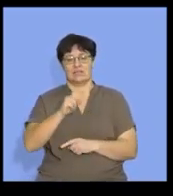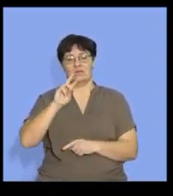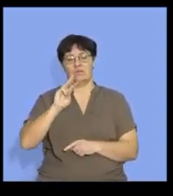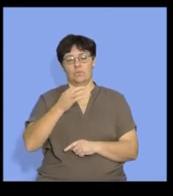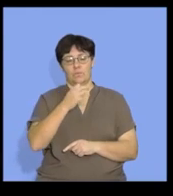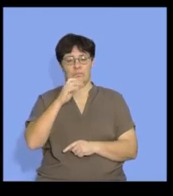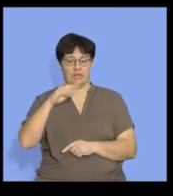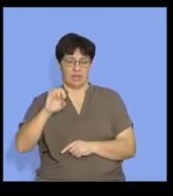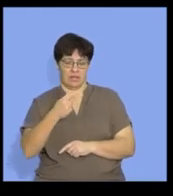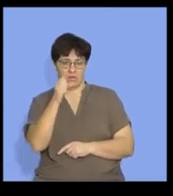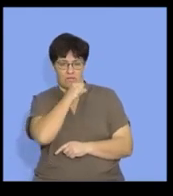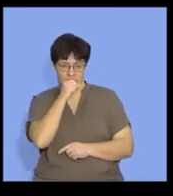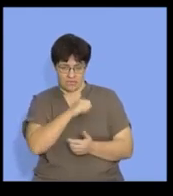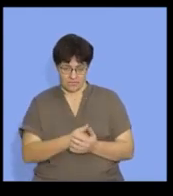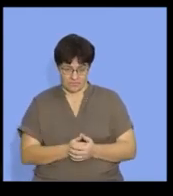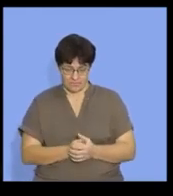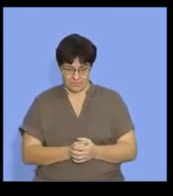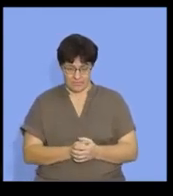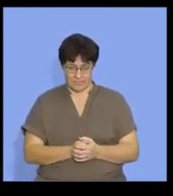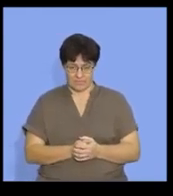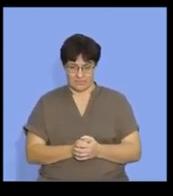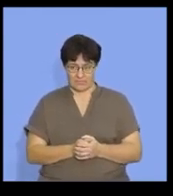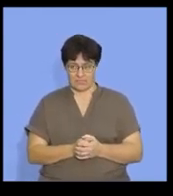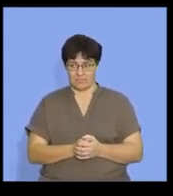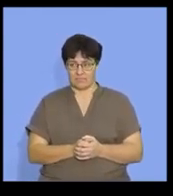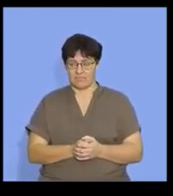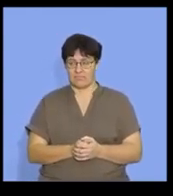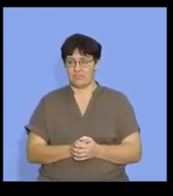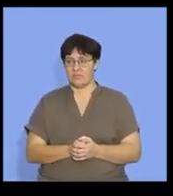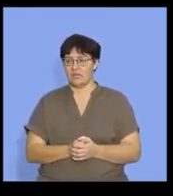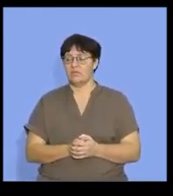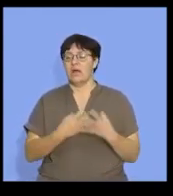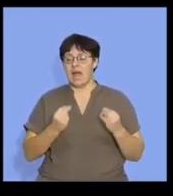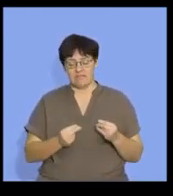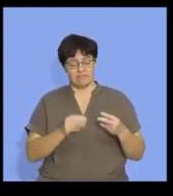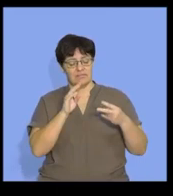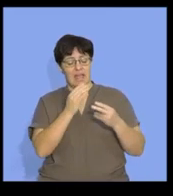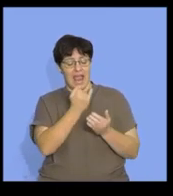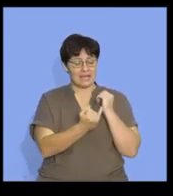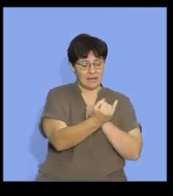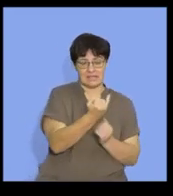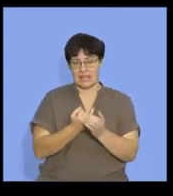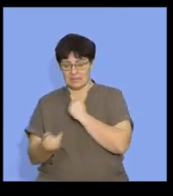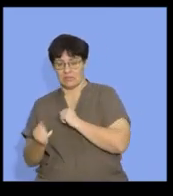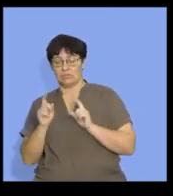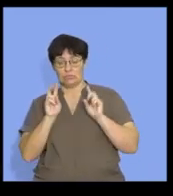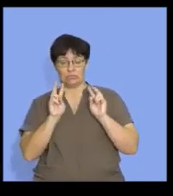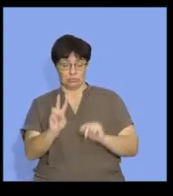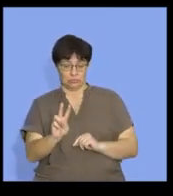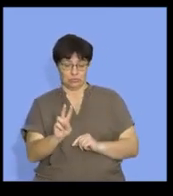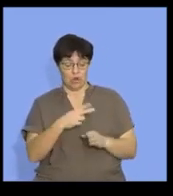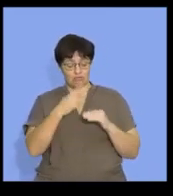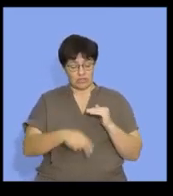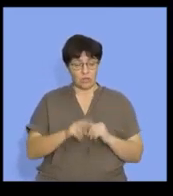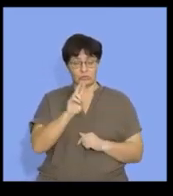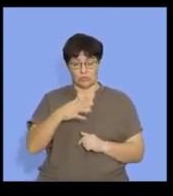and I'm going to just put WC for whooping cough. Right, so we have two independent variables. We're looking for two results. How many of